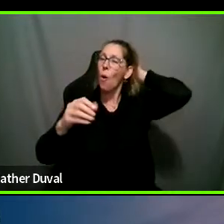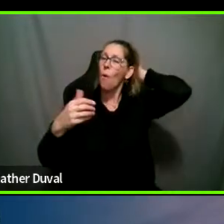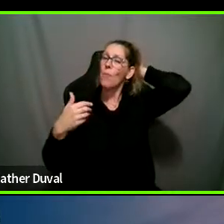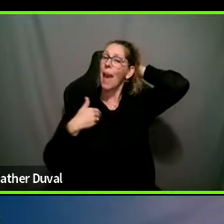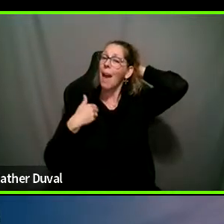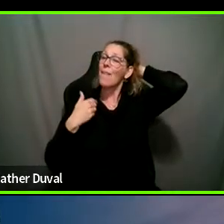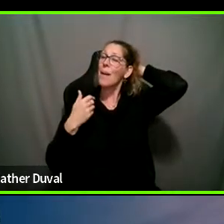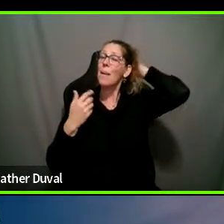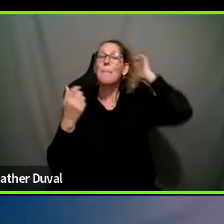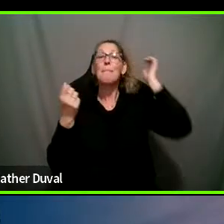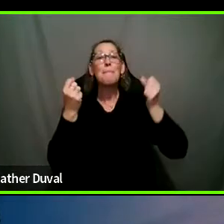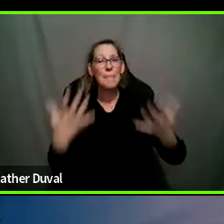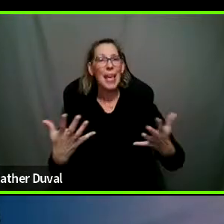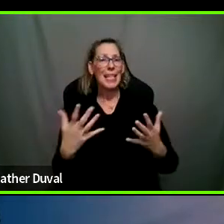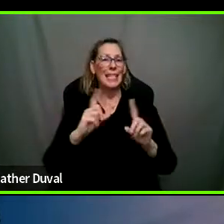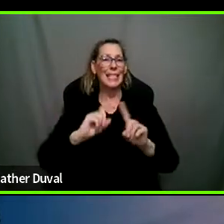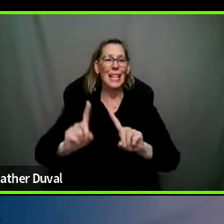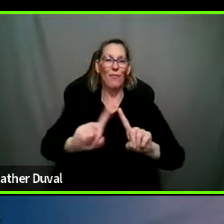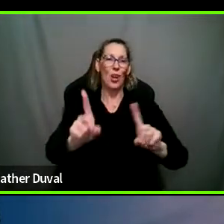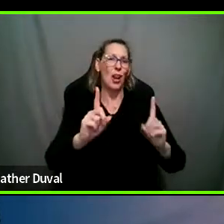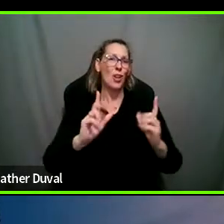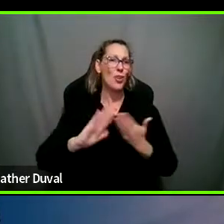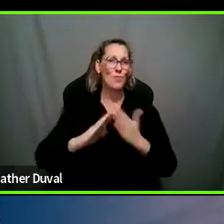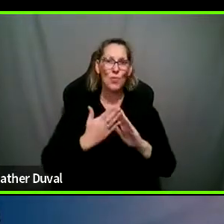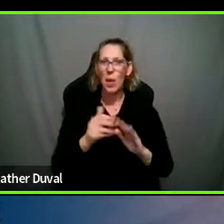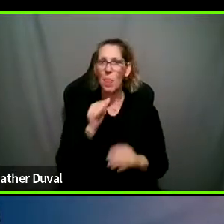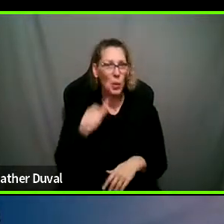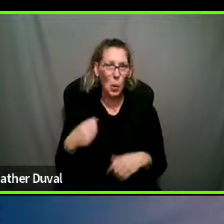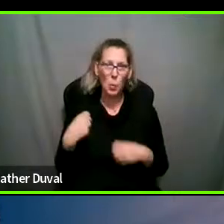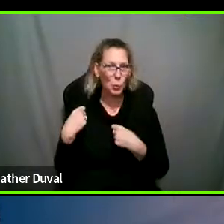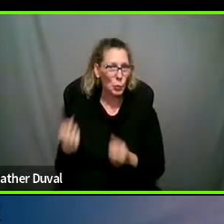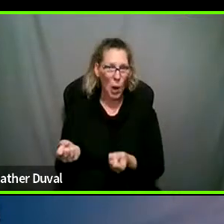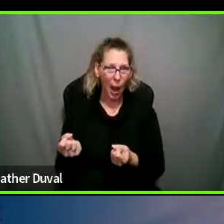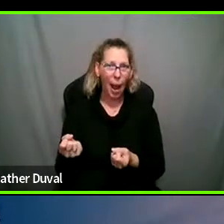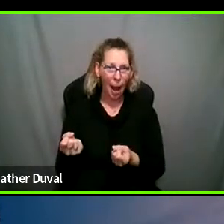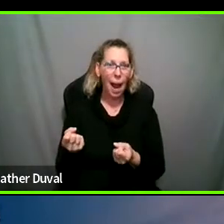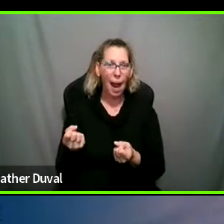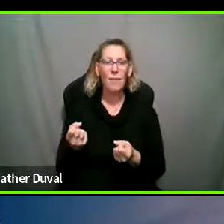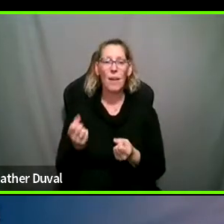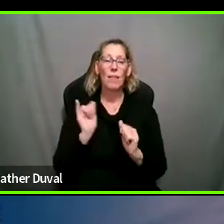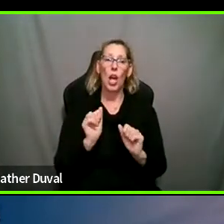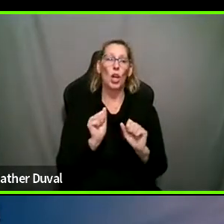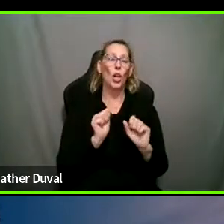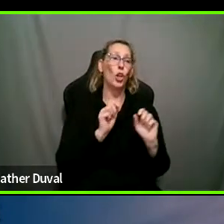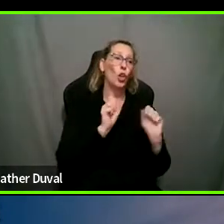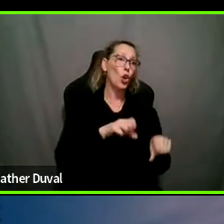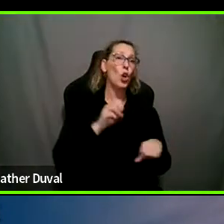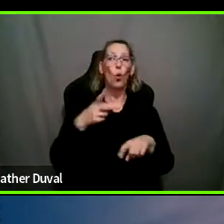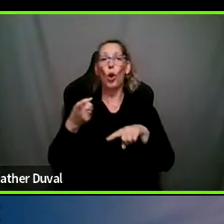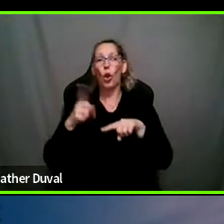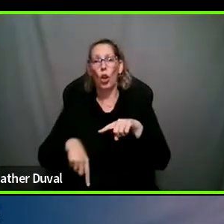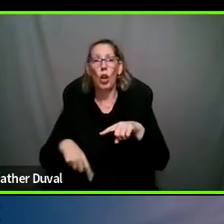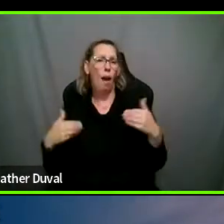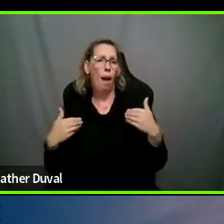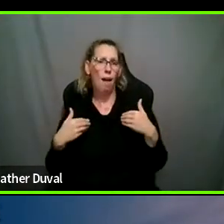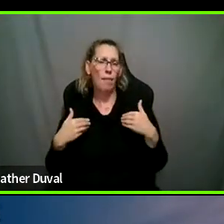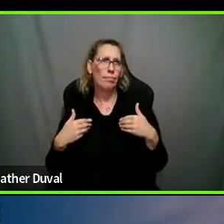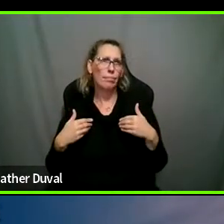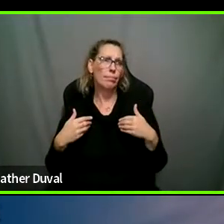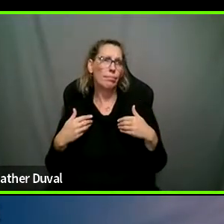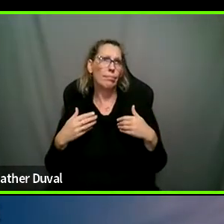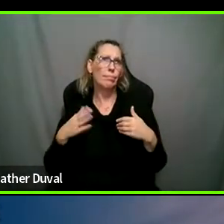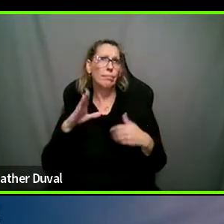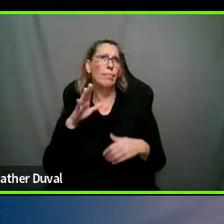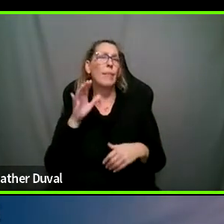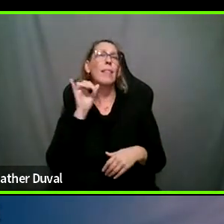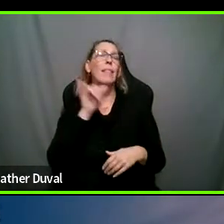many different communities that don't drive, that could or could not be experiencing a disability, that are engaged